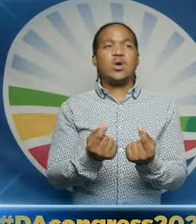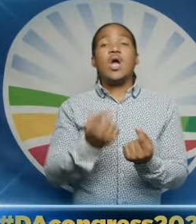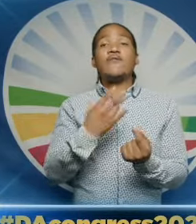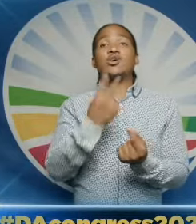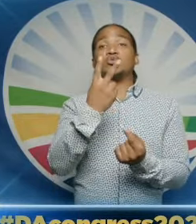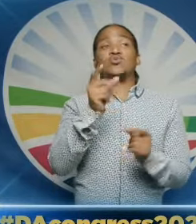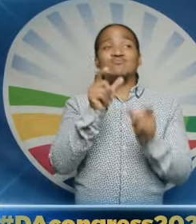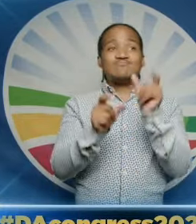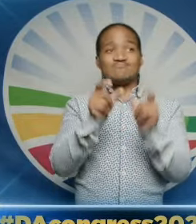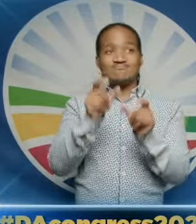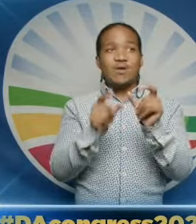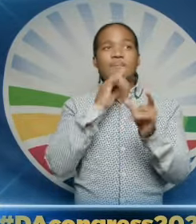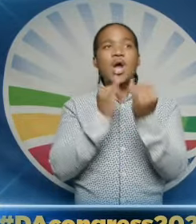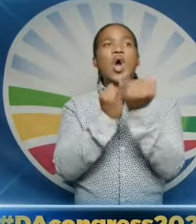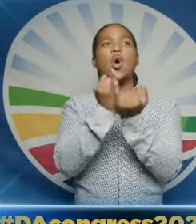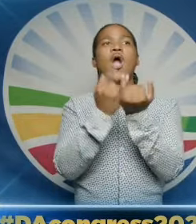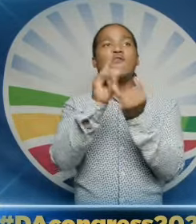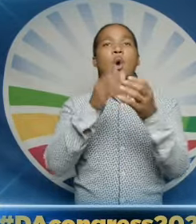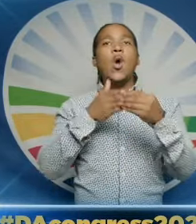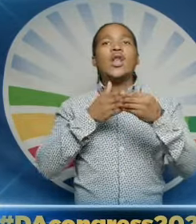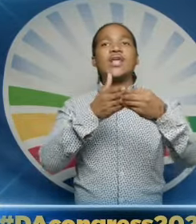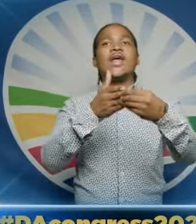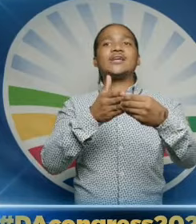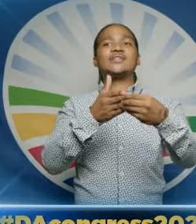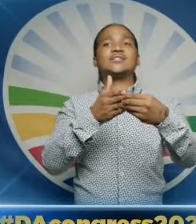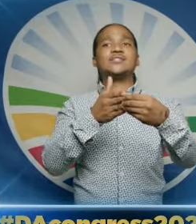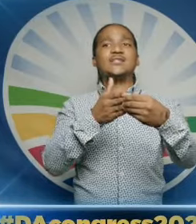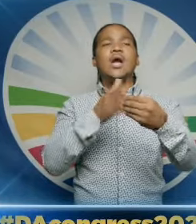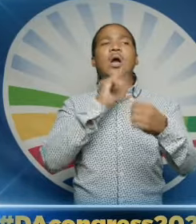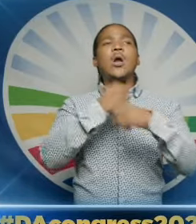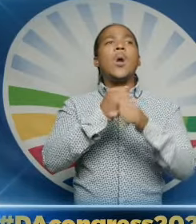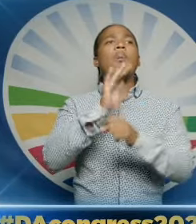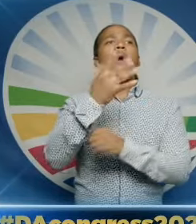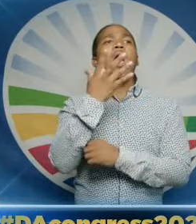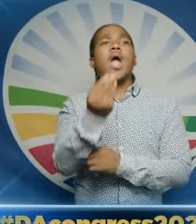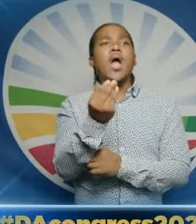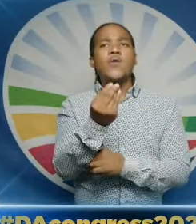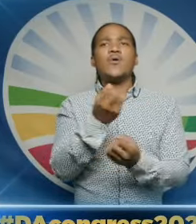candidates that are contesting for leadership, and really they're going to be putting